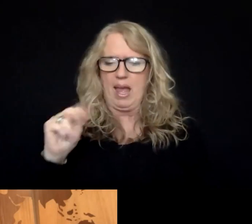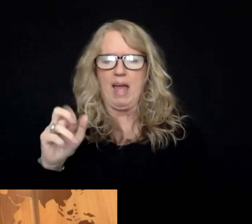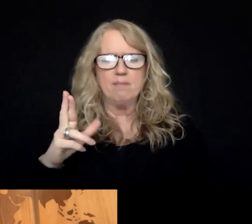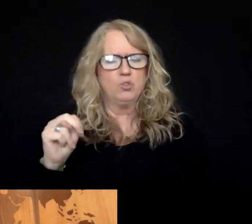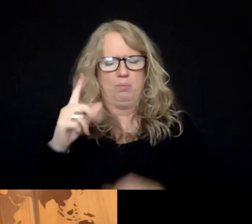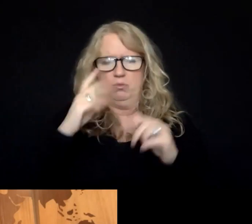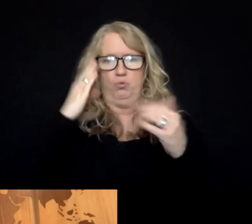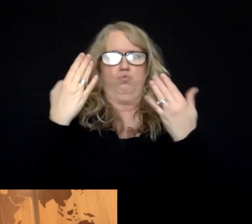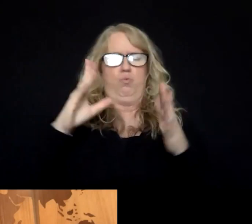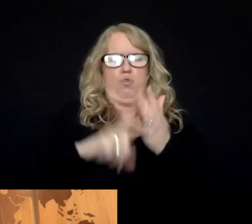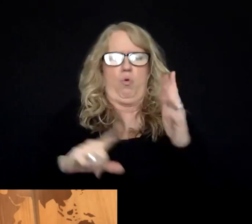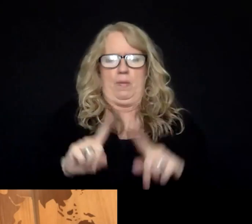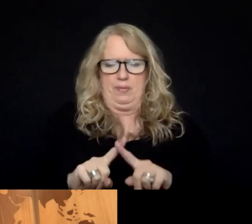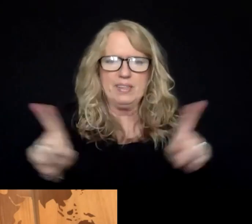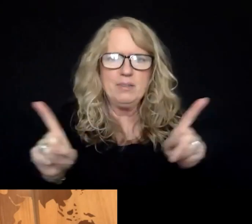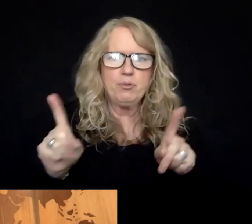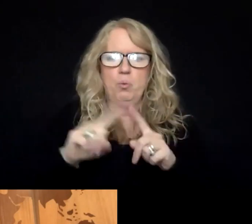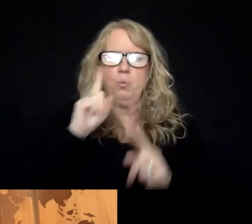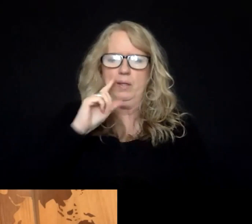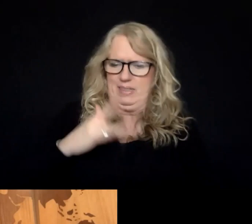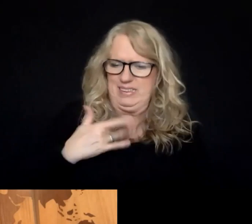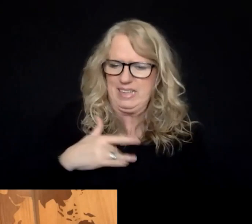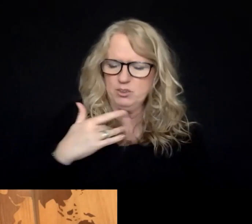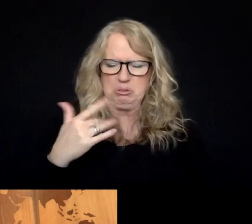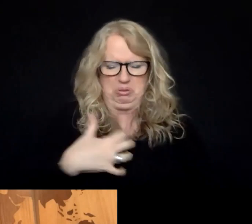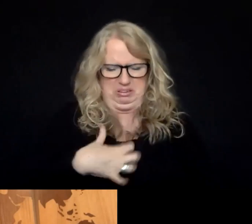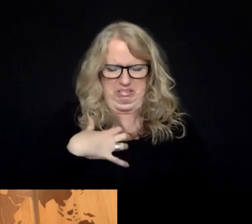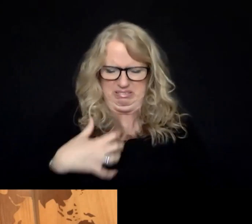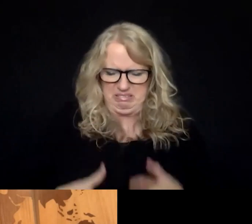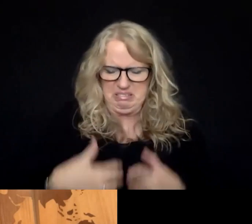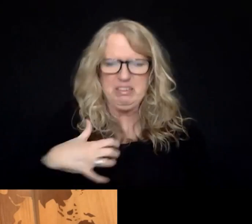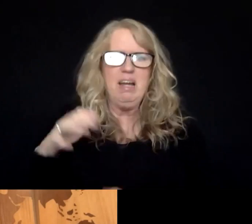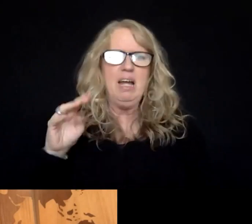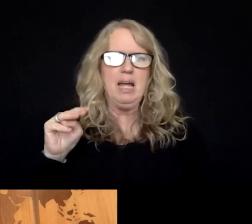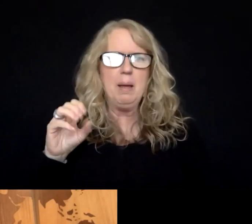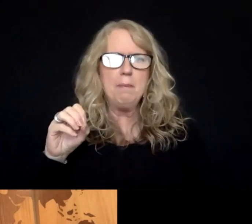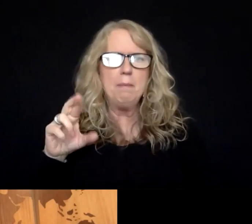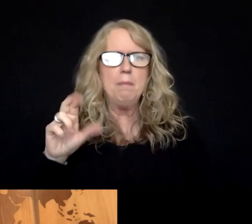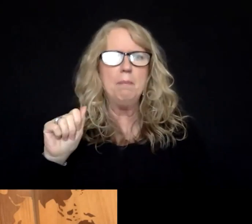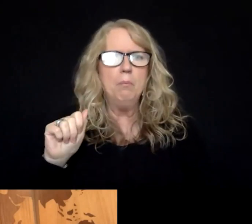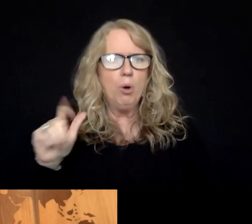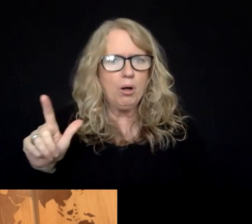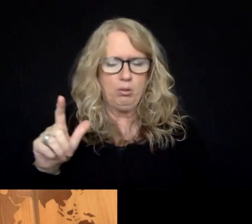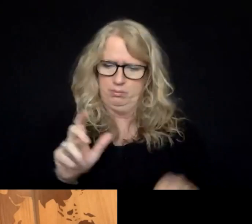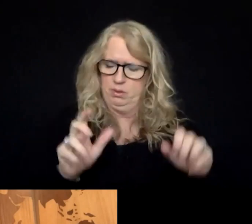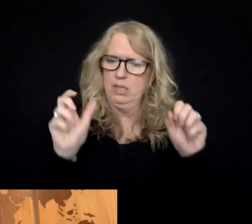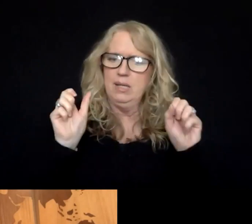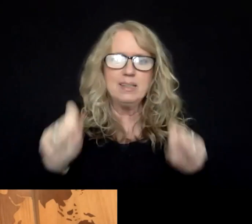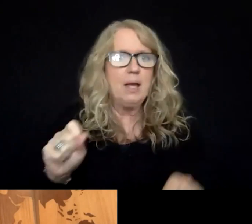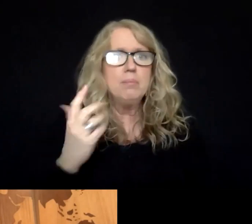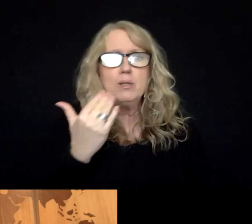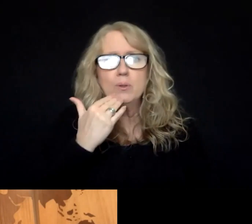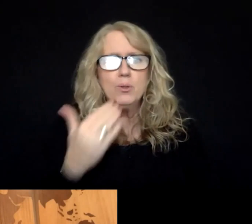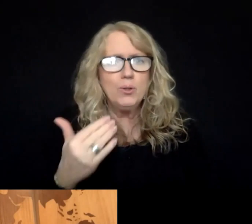tell the difference between sensory disgust and moral disgust. And this can be a very good